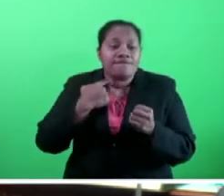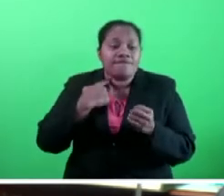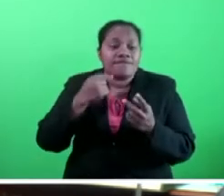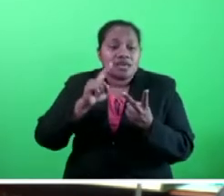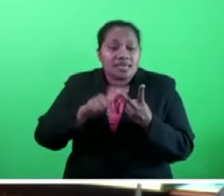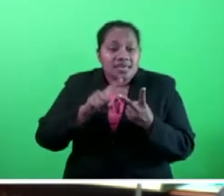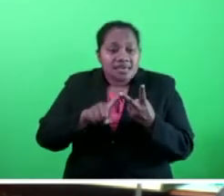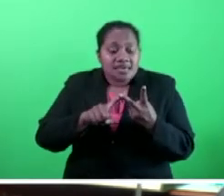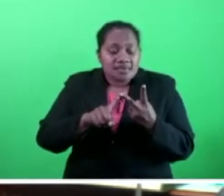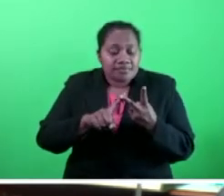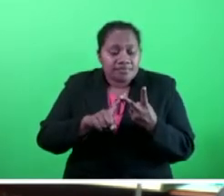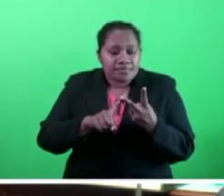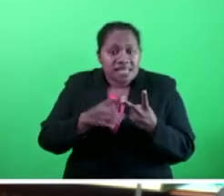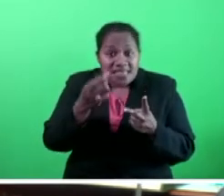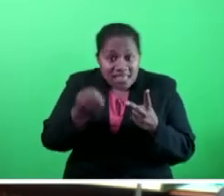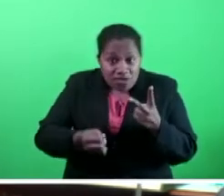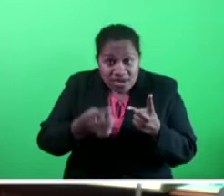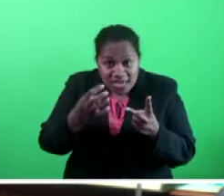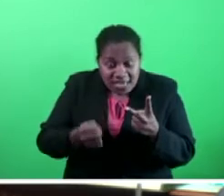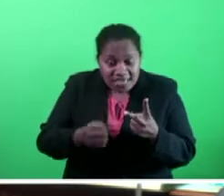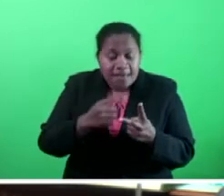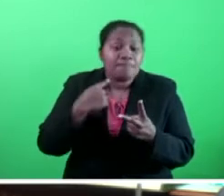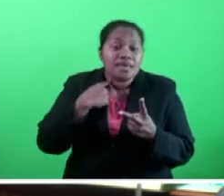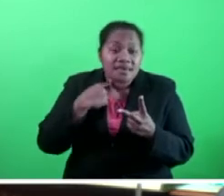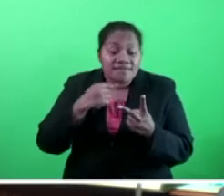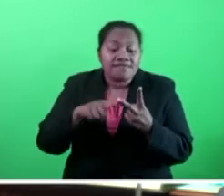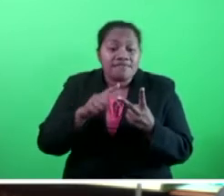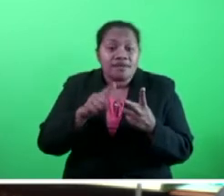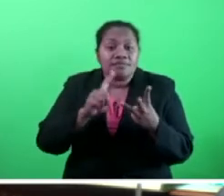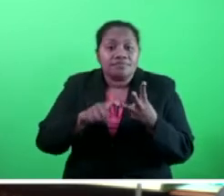the importance to the economy and given the importance to our